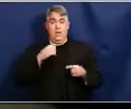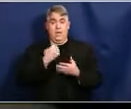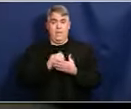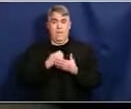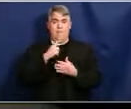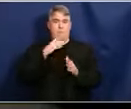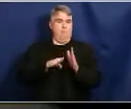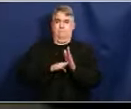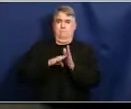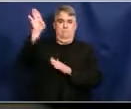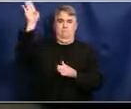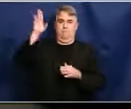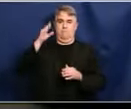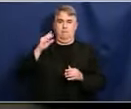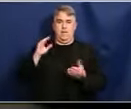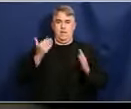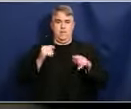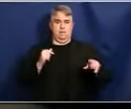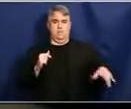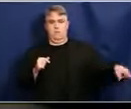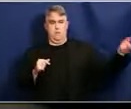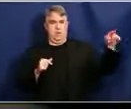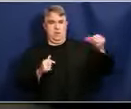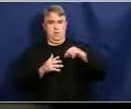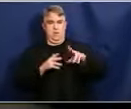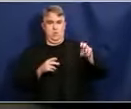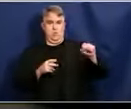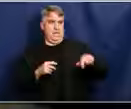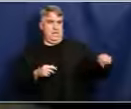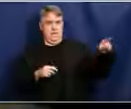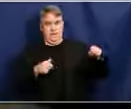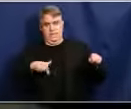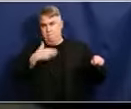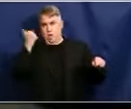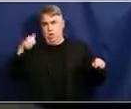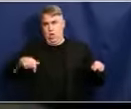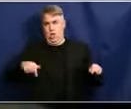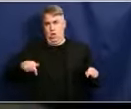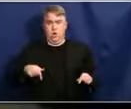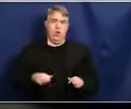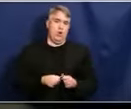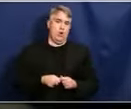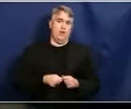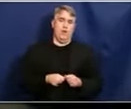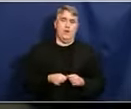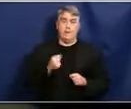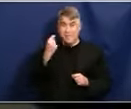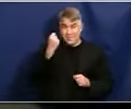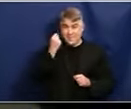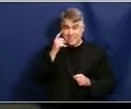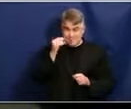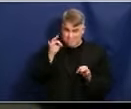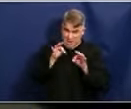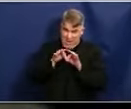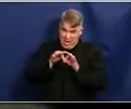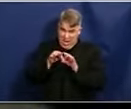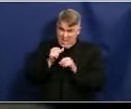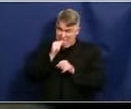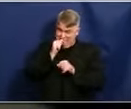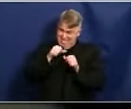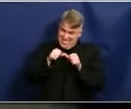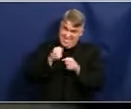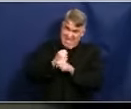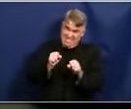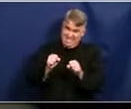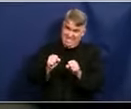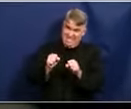U.S. economy as a whole. So I think we're well positioned, but we want to continue to be safe and continue to be responsible. And you